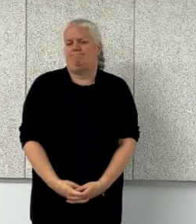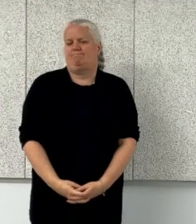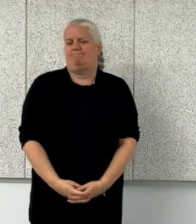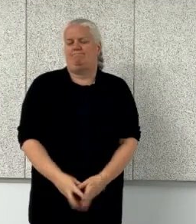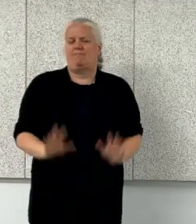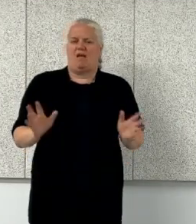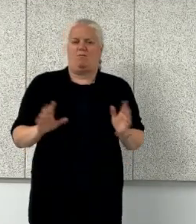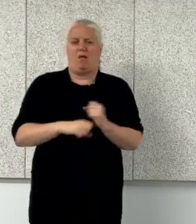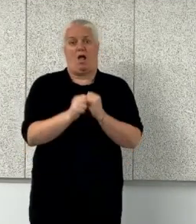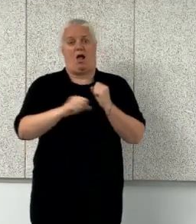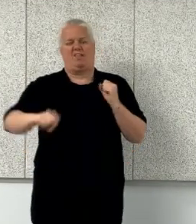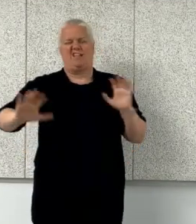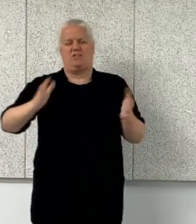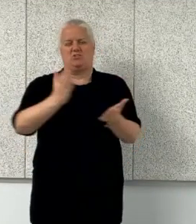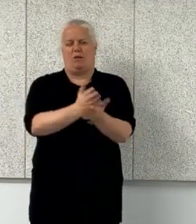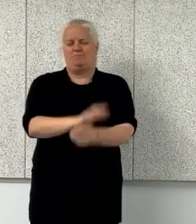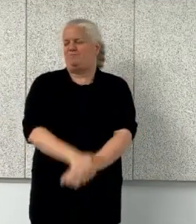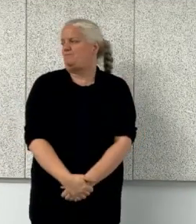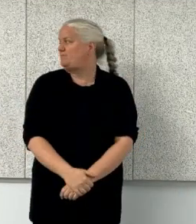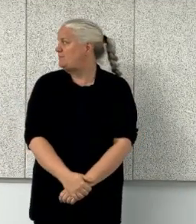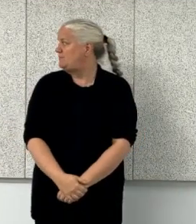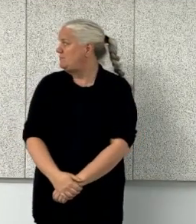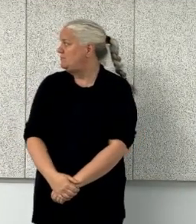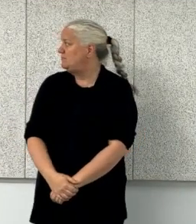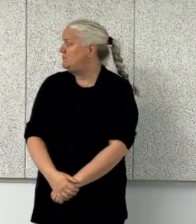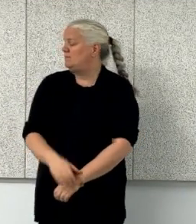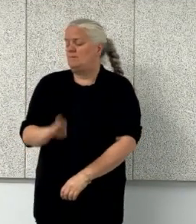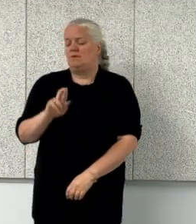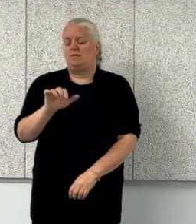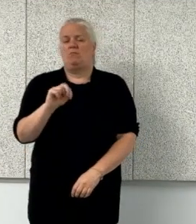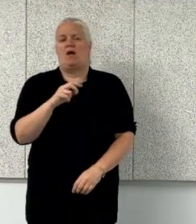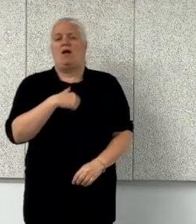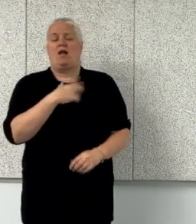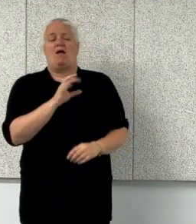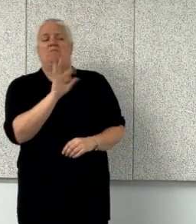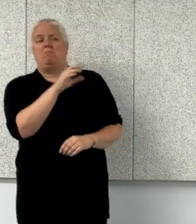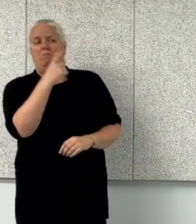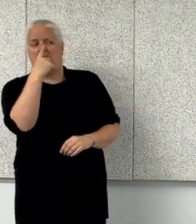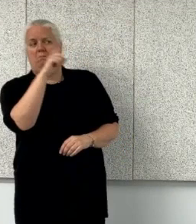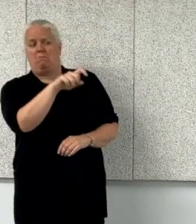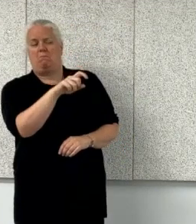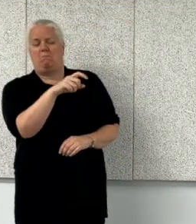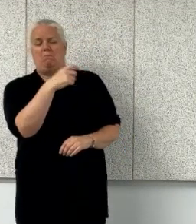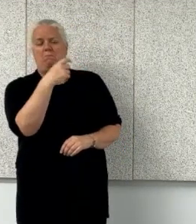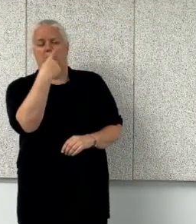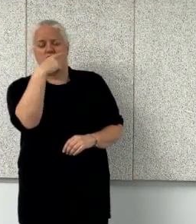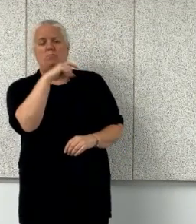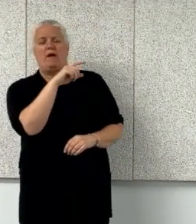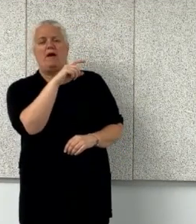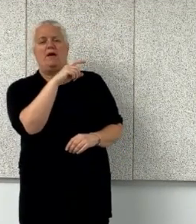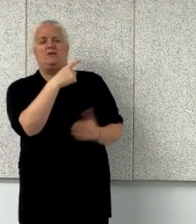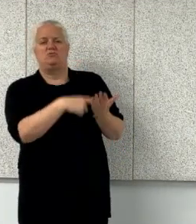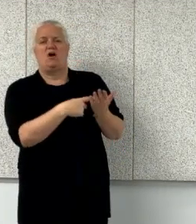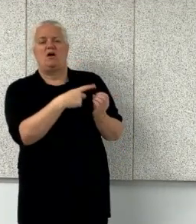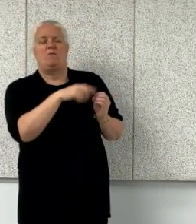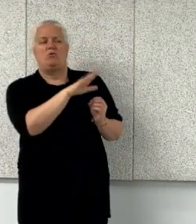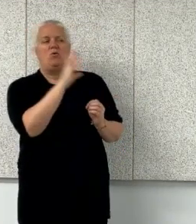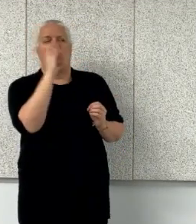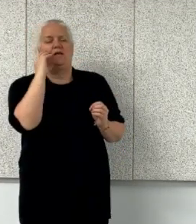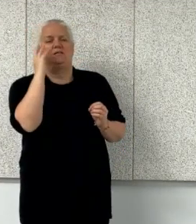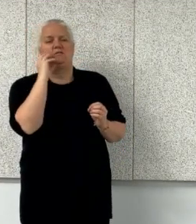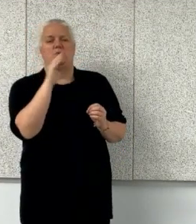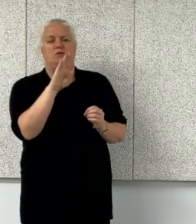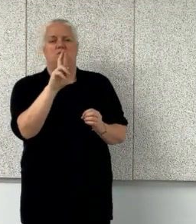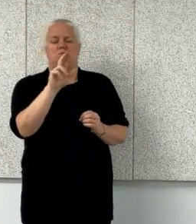I'll stop before I say anything. I have an offer as your friend. Yeah. Can you talk about the experience you had at Baruch when you invited your twin brother to come and speak? Oh